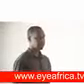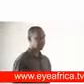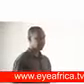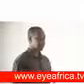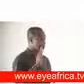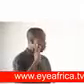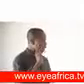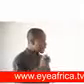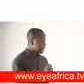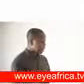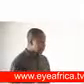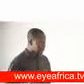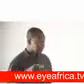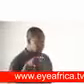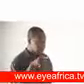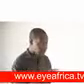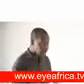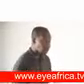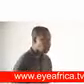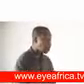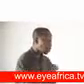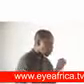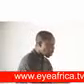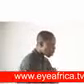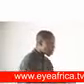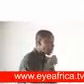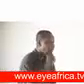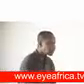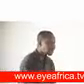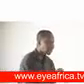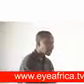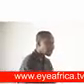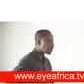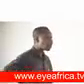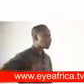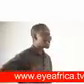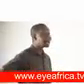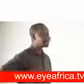When you are writing to husband or wife,